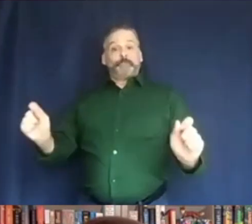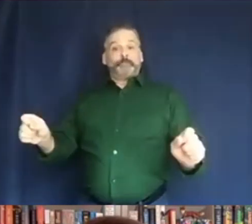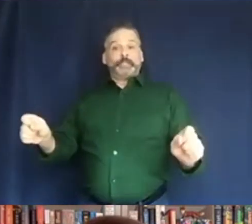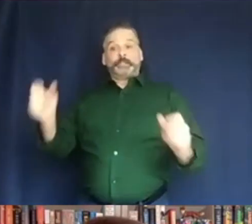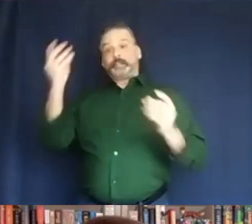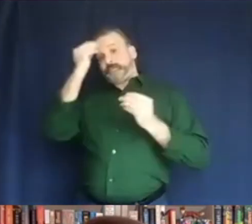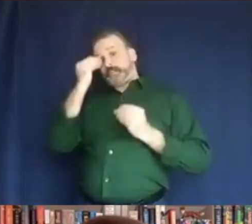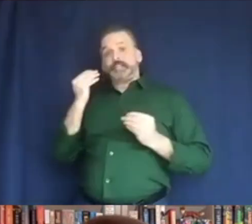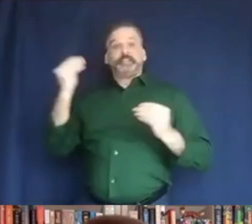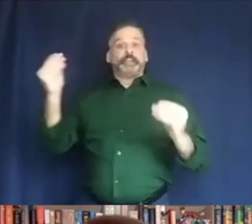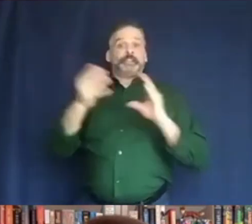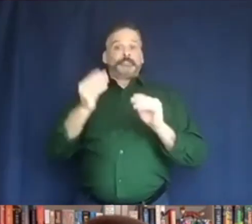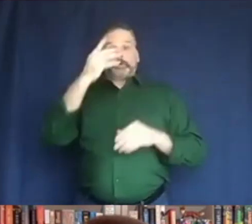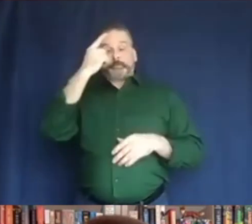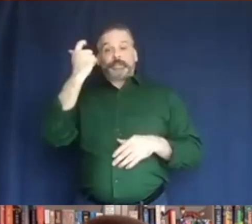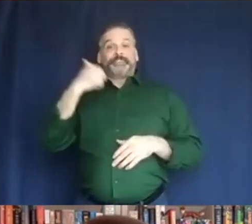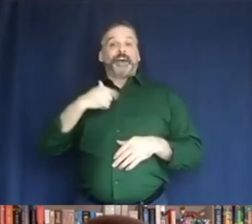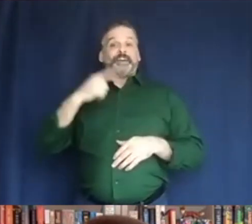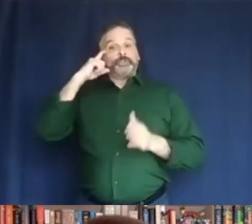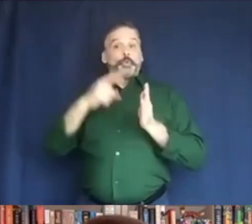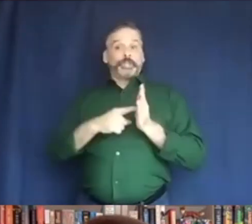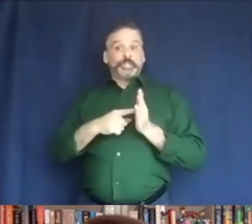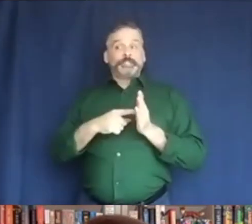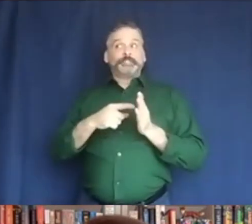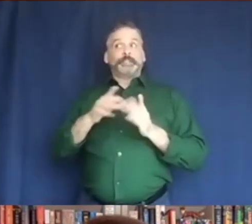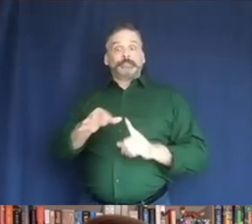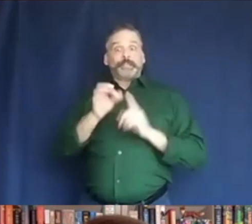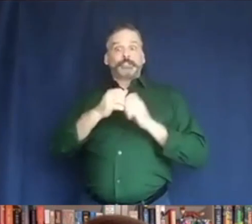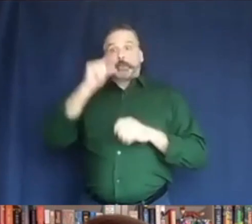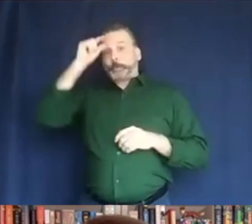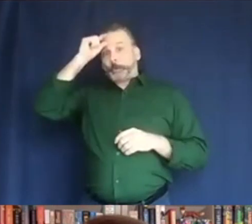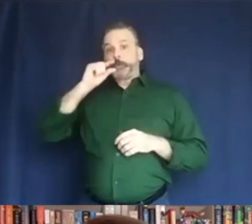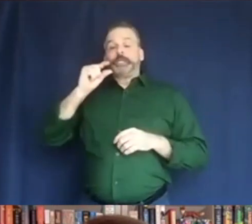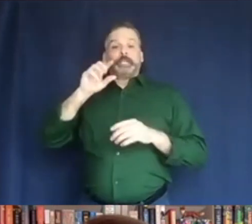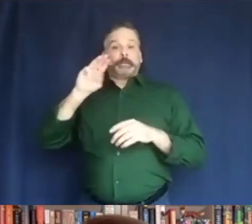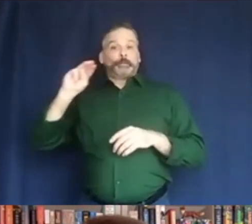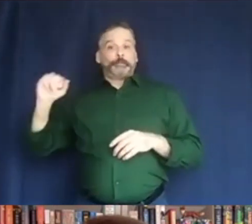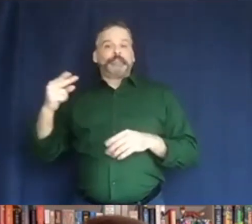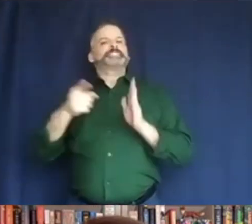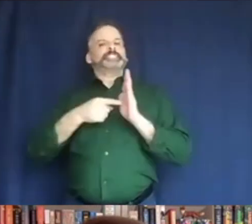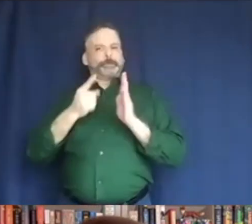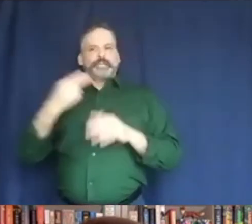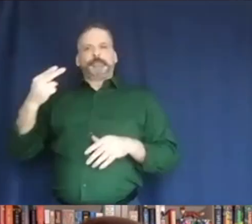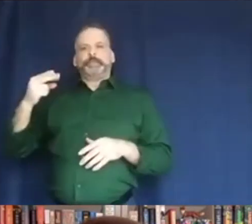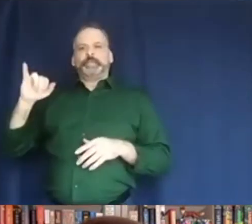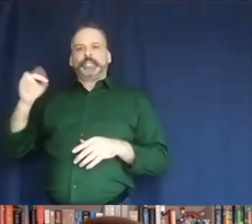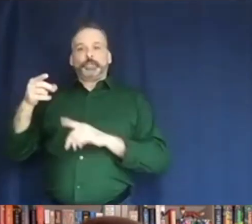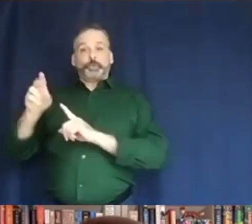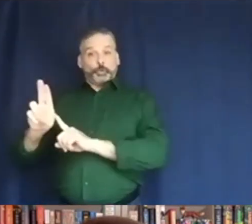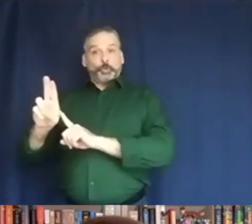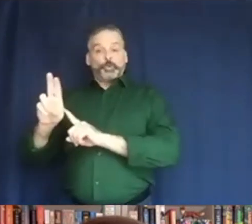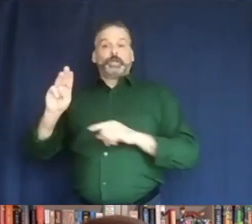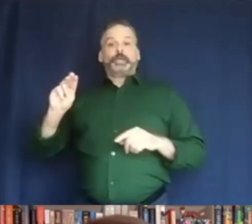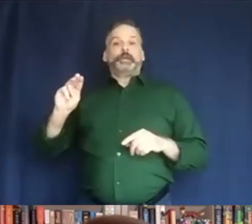telling the story, because I've noticed, especially with Greek myth and sometimes with Hindu myth as well, the stories are written and